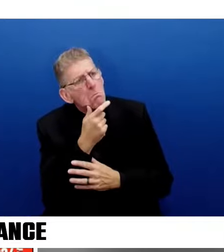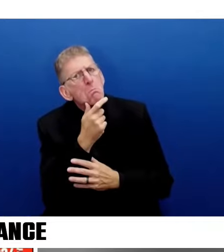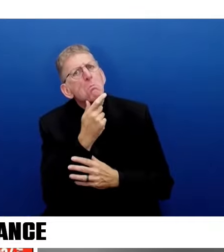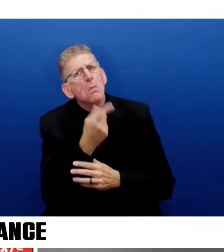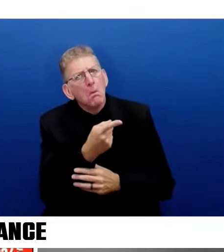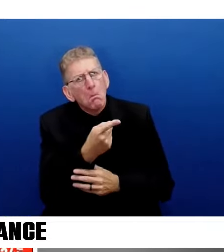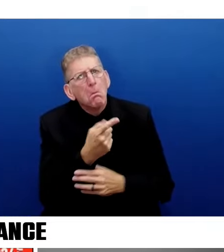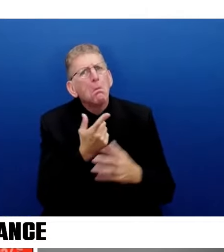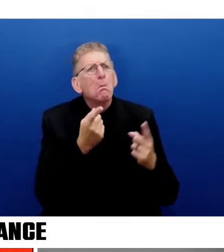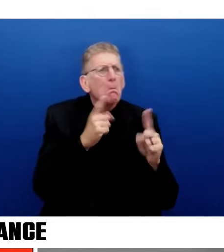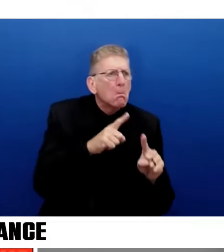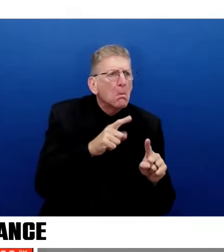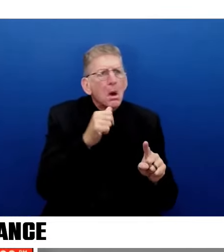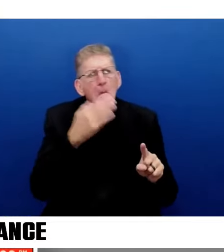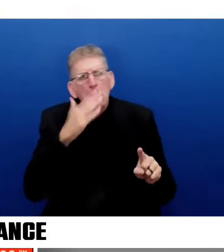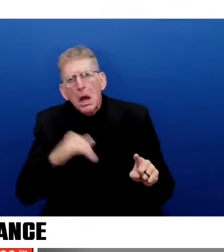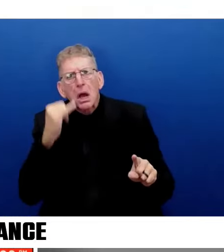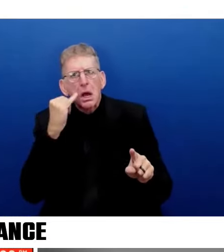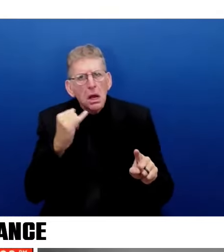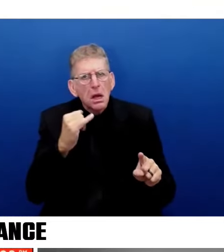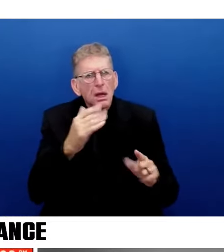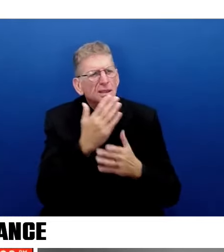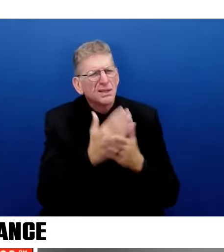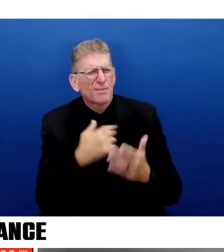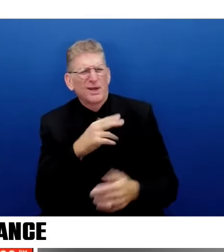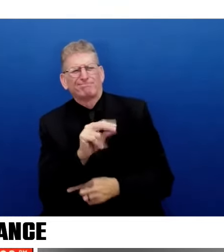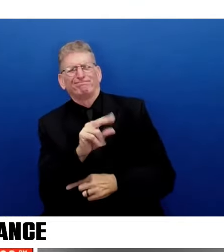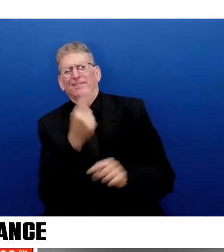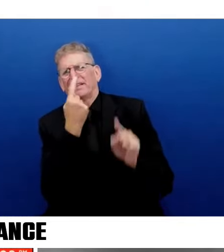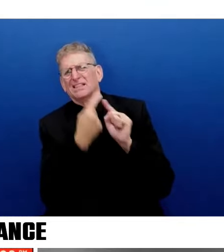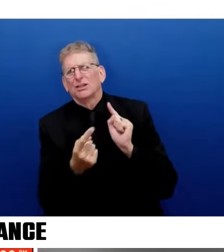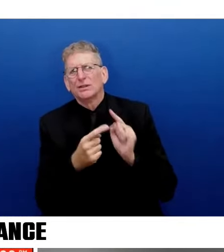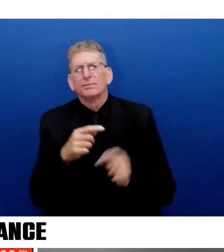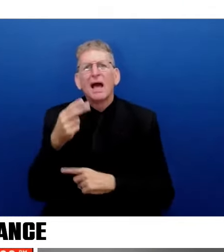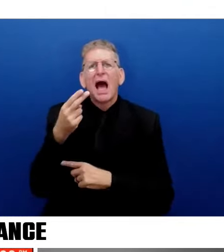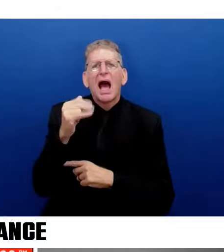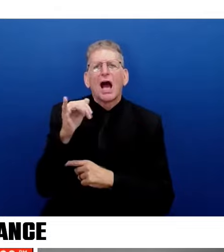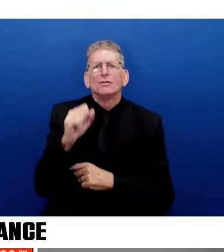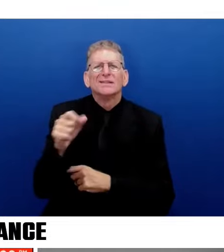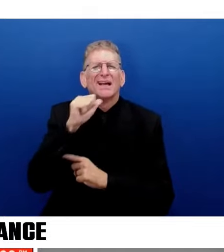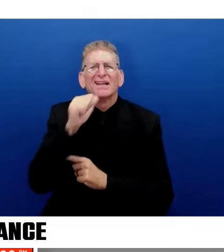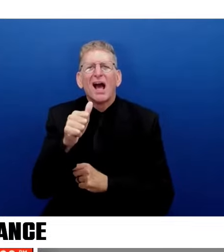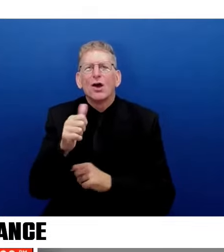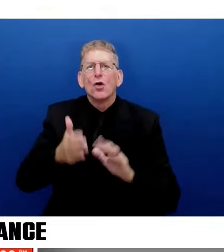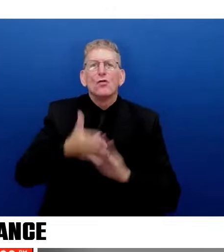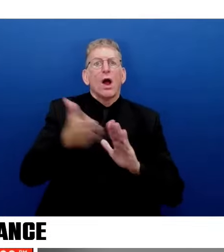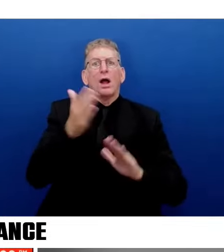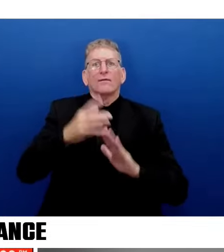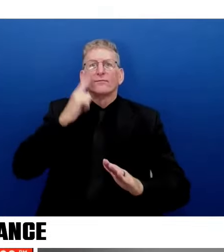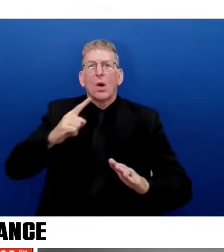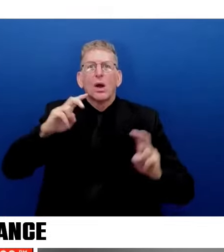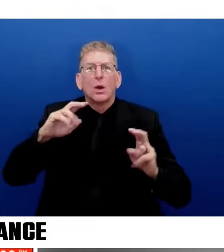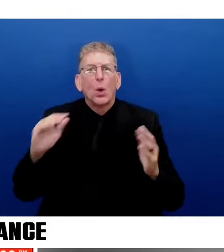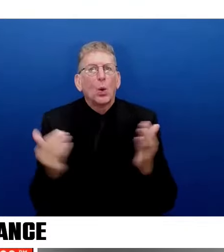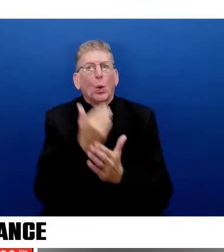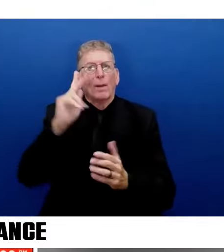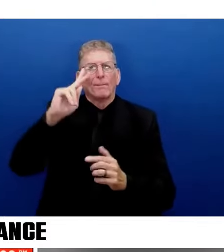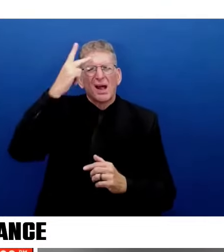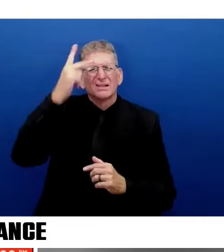is Kamala Harris is not running as a newcomer to politics. She is the sitting vice president. If she wants to enact all of